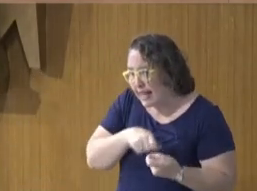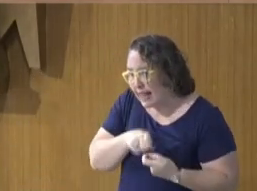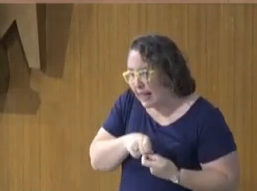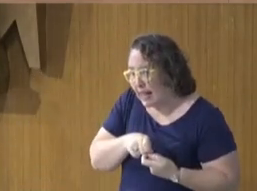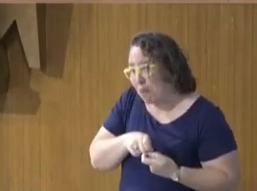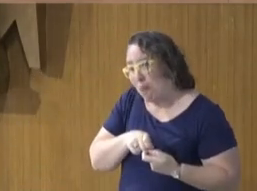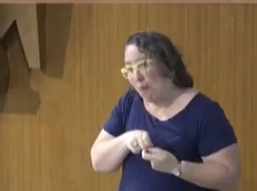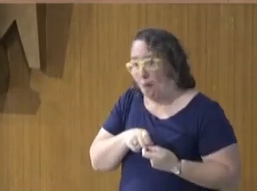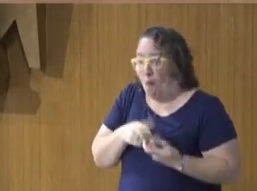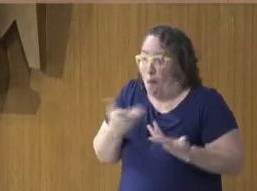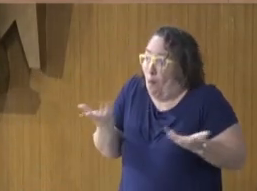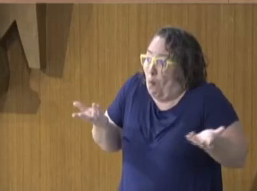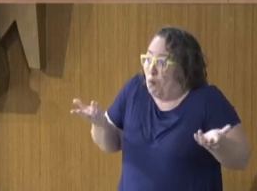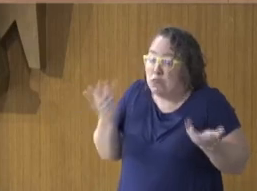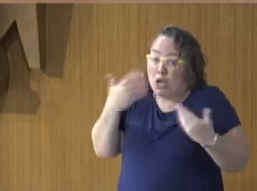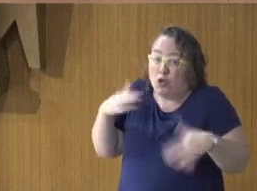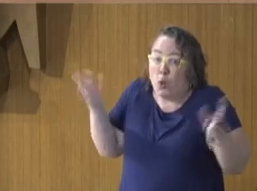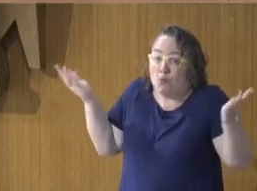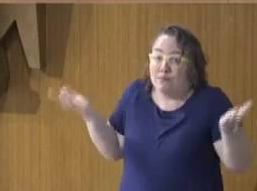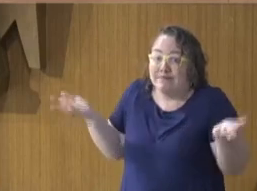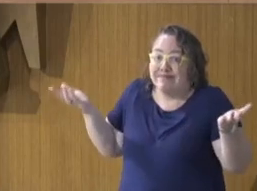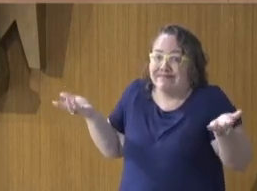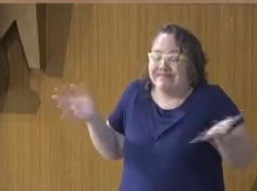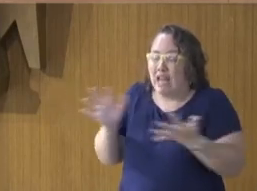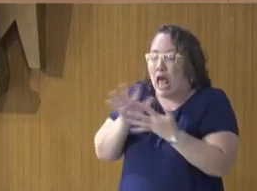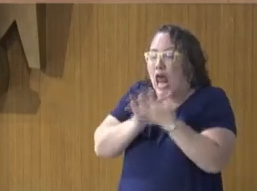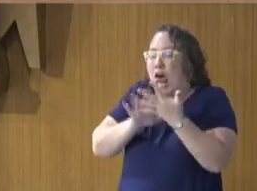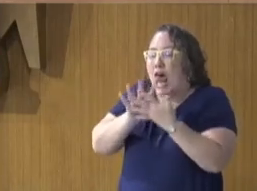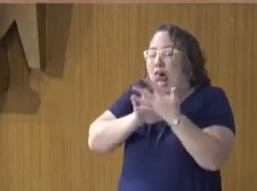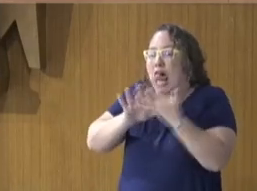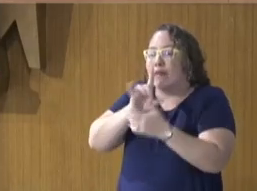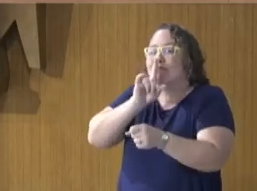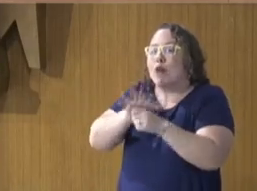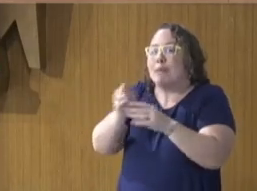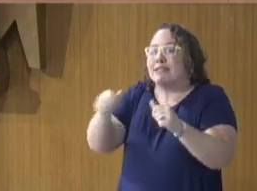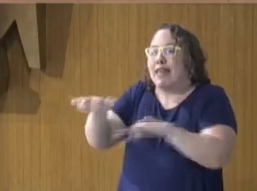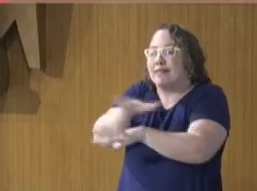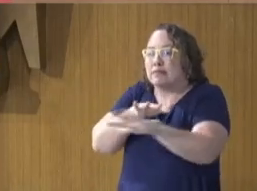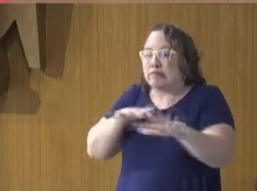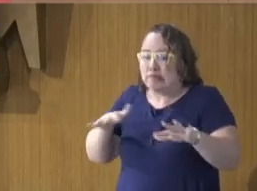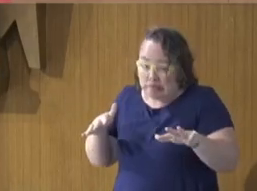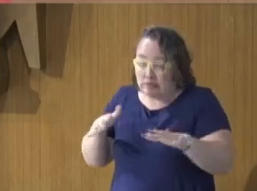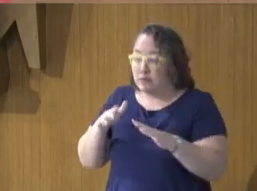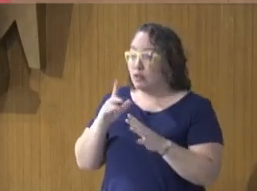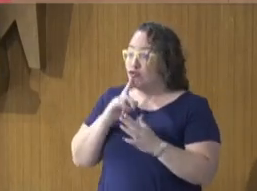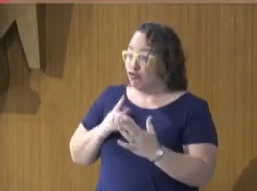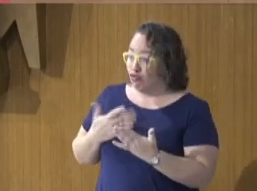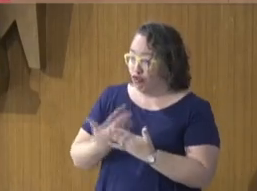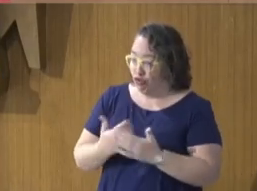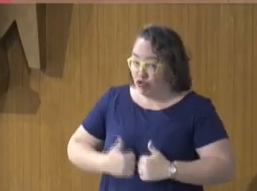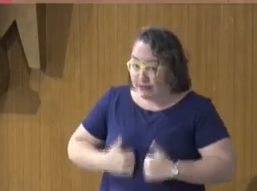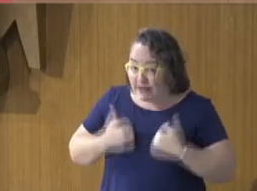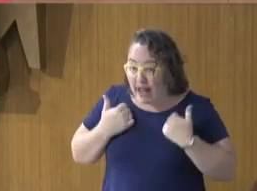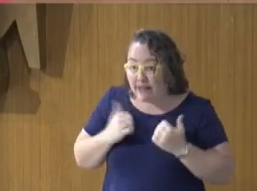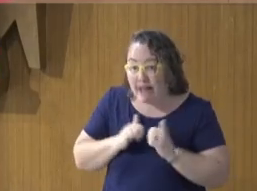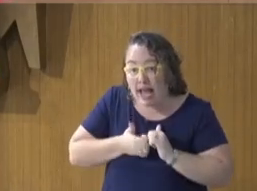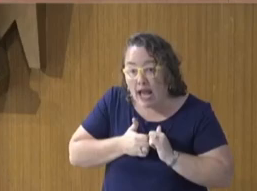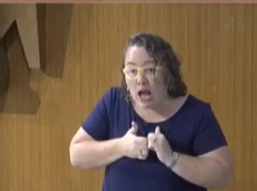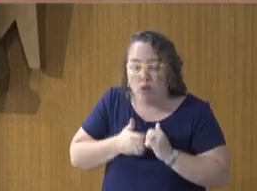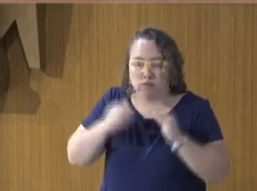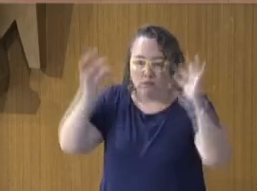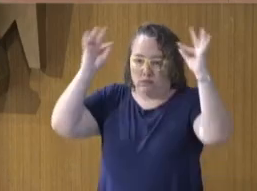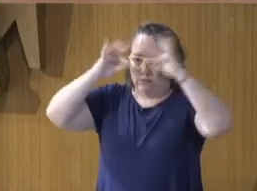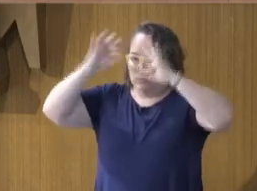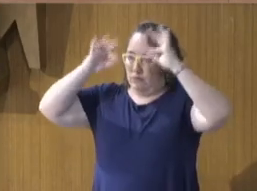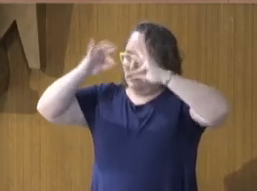They don't know. A vague promised land. How will they survive? No idea.